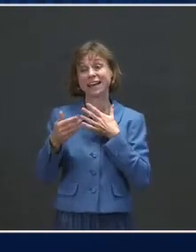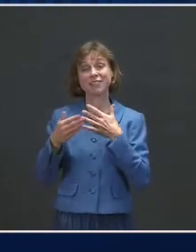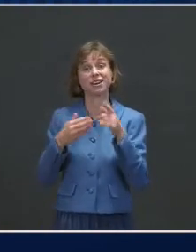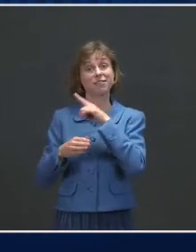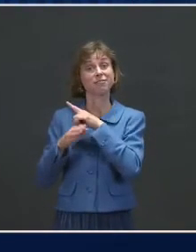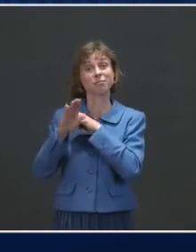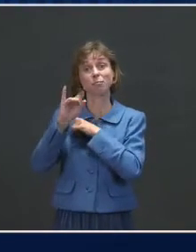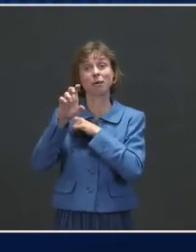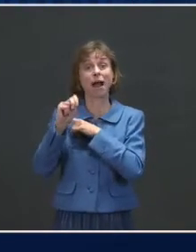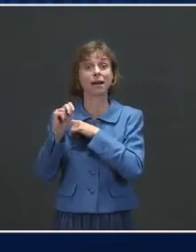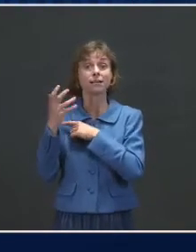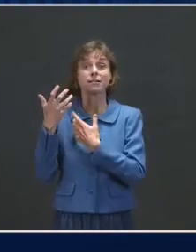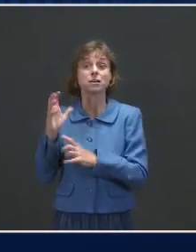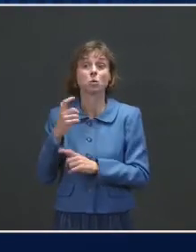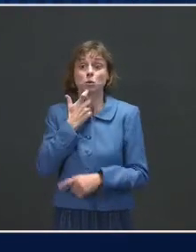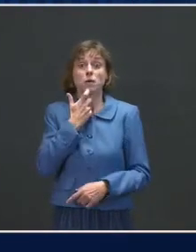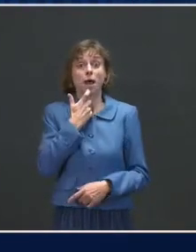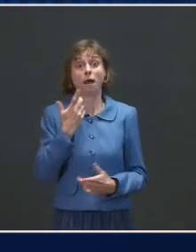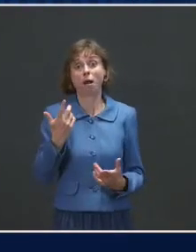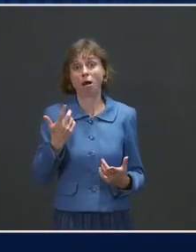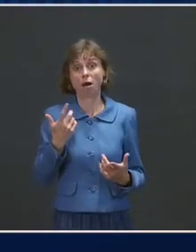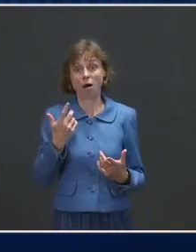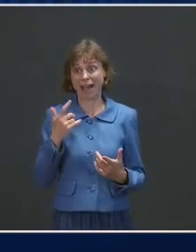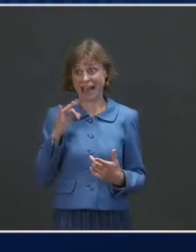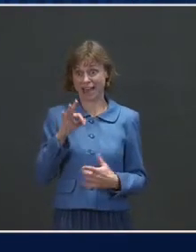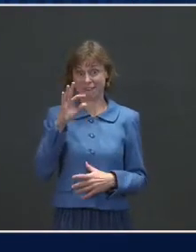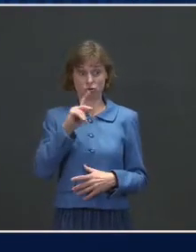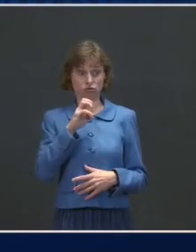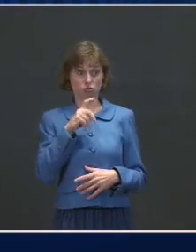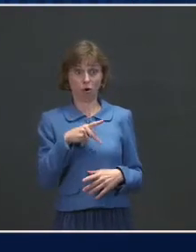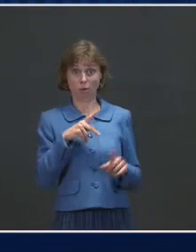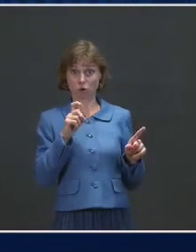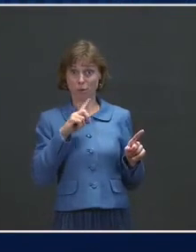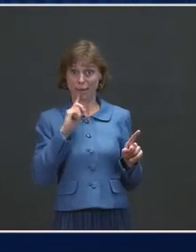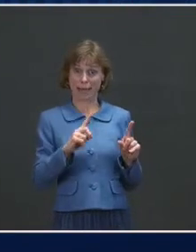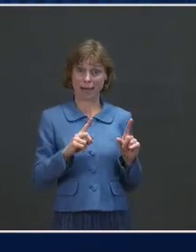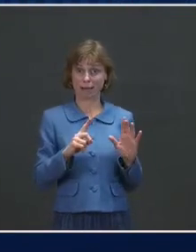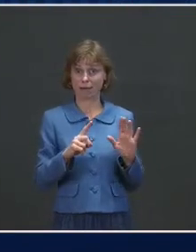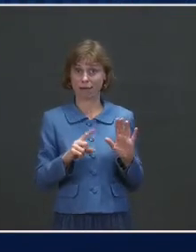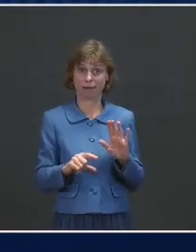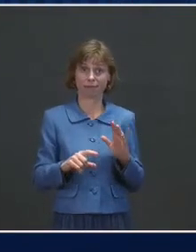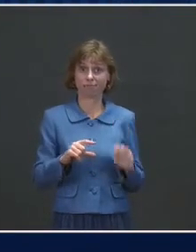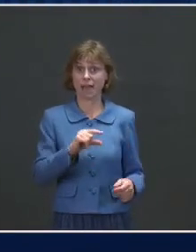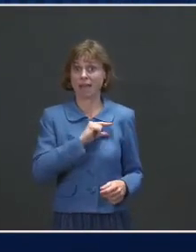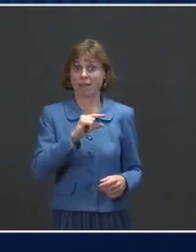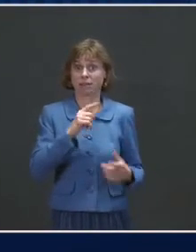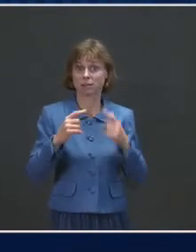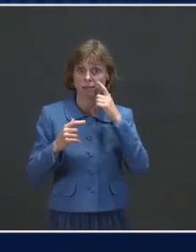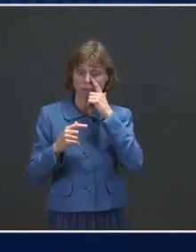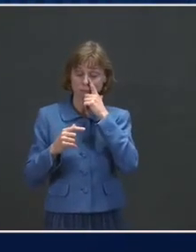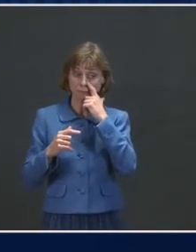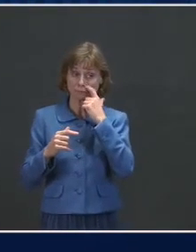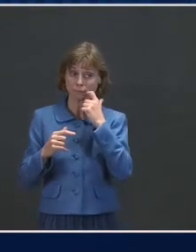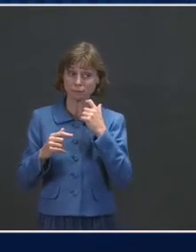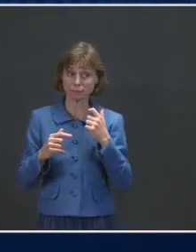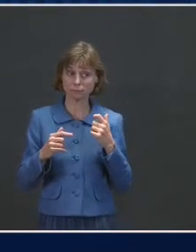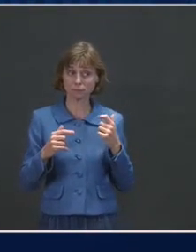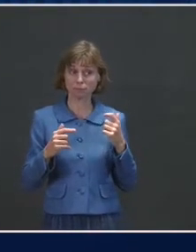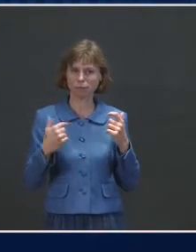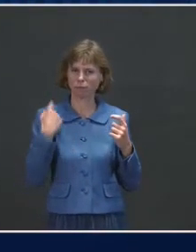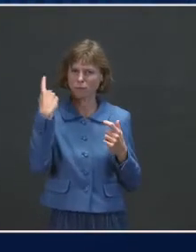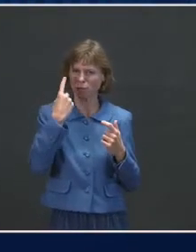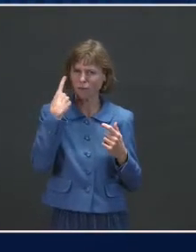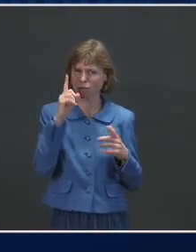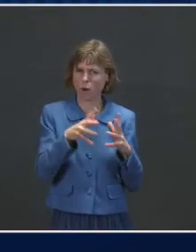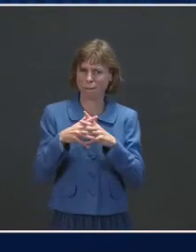President Biden doesn't want to say whether or not President Trump should be convicted. I just wonder if the White House has any message to Americans who are gearing up for what